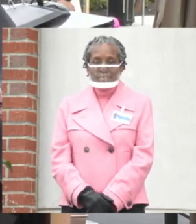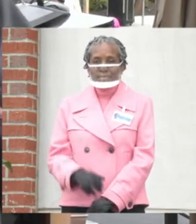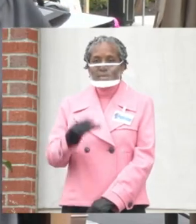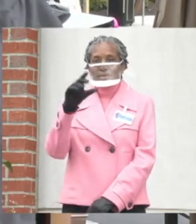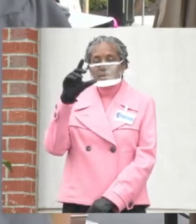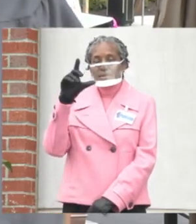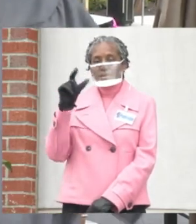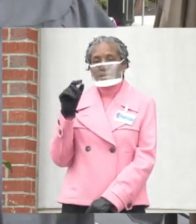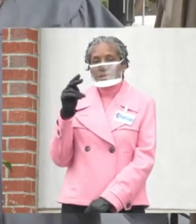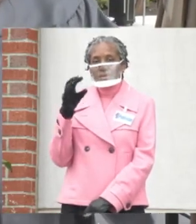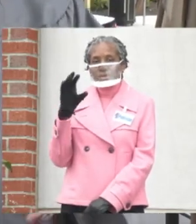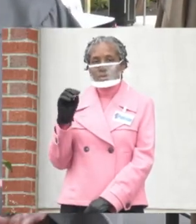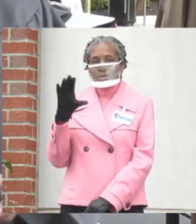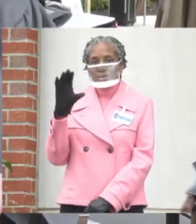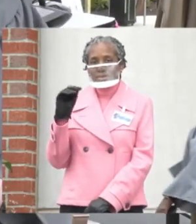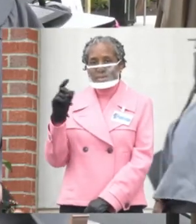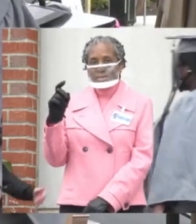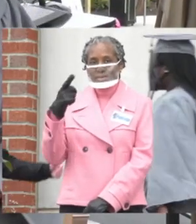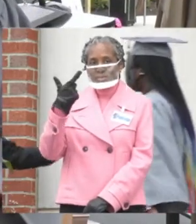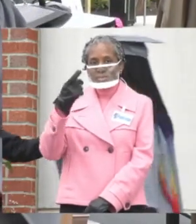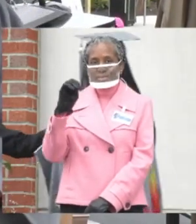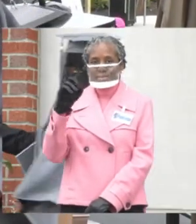Diamond Cox, GED.